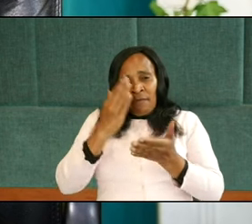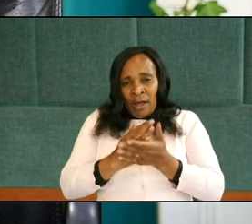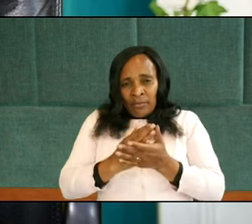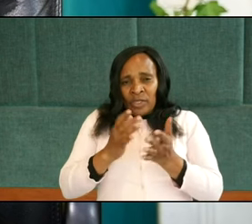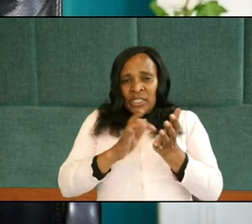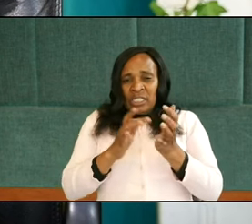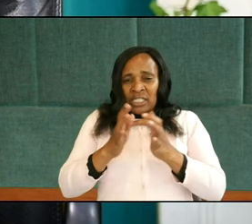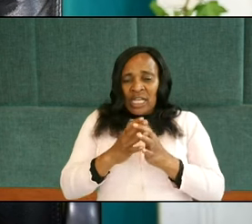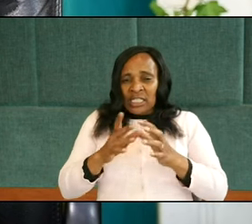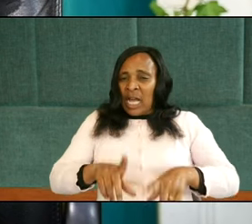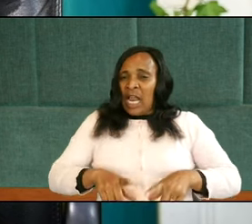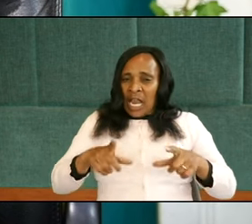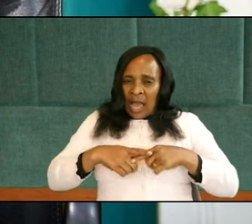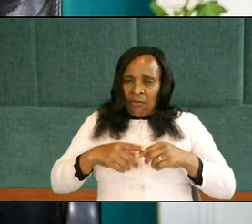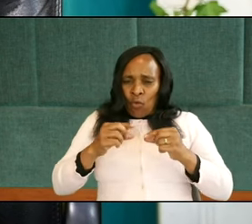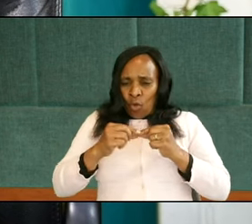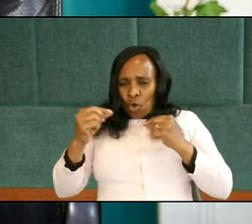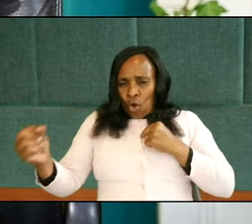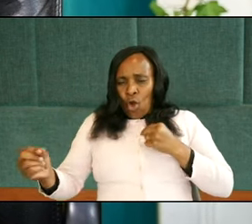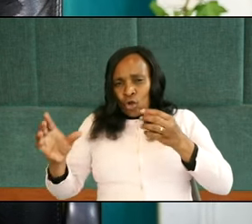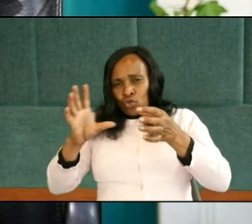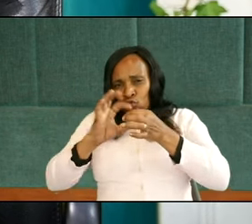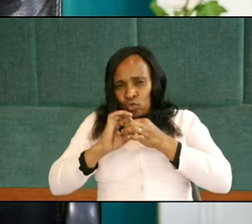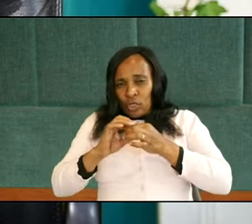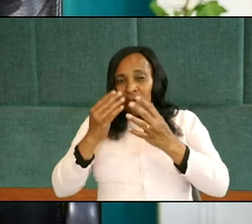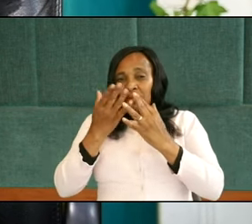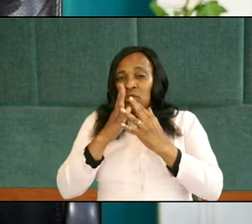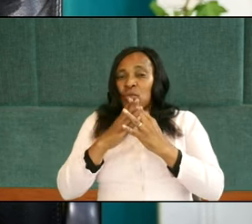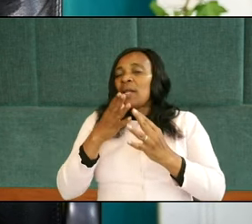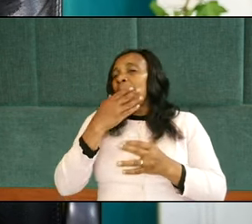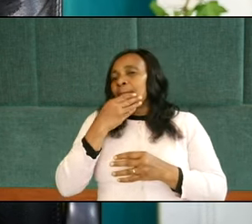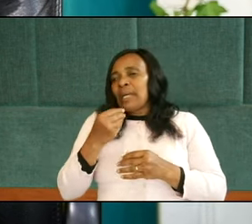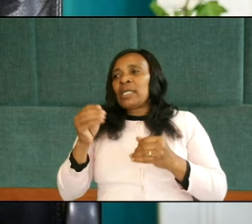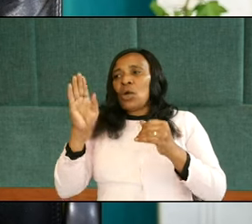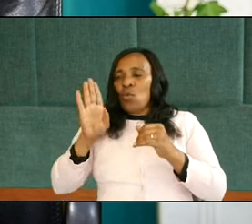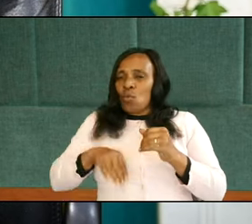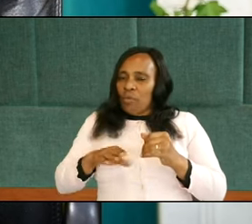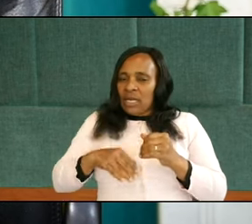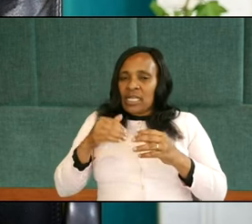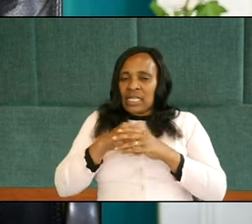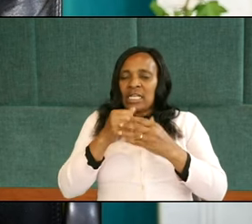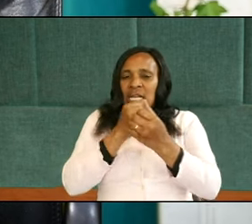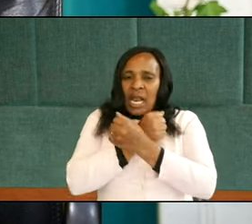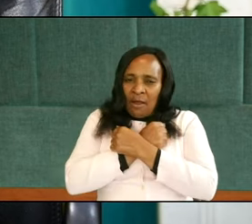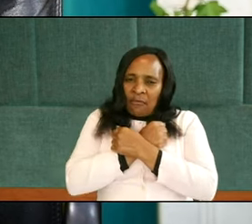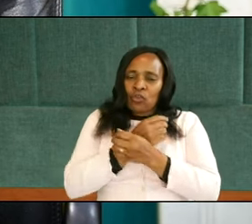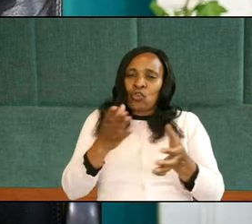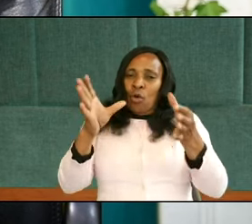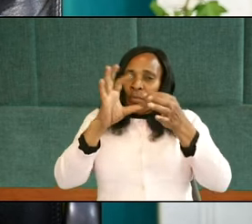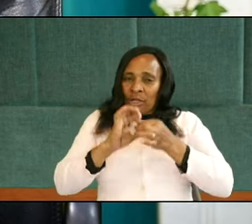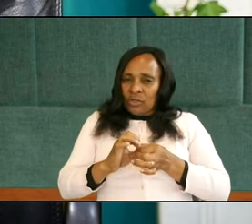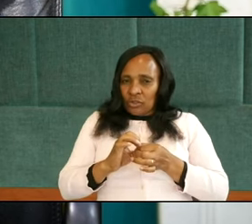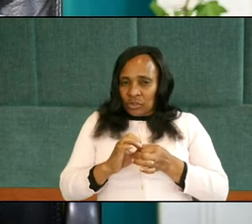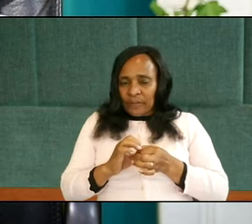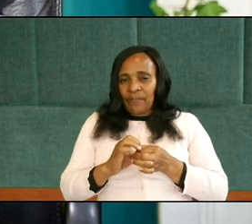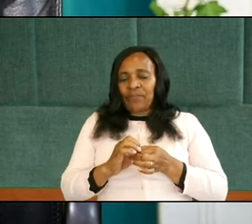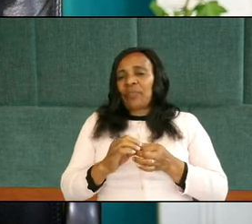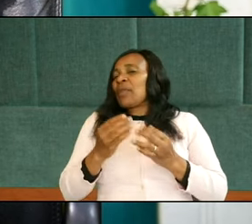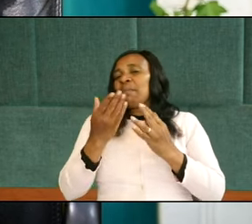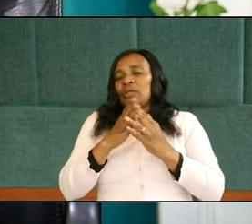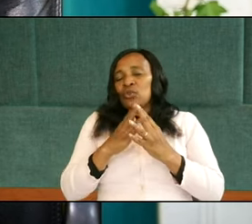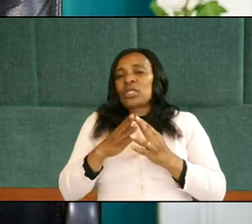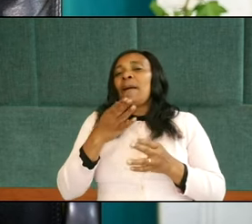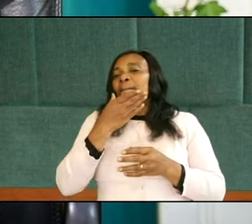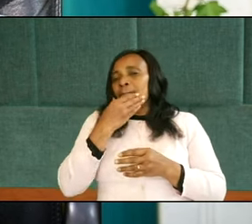a lifelong union between a man and a woman in loving companionship. Please take note of those words, between